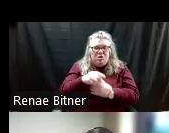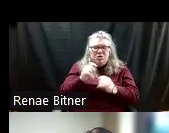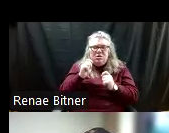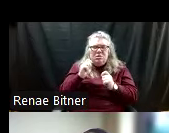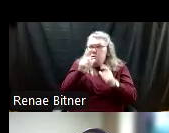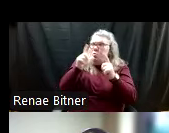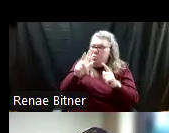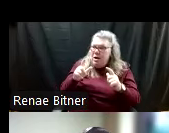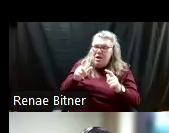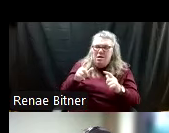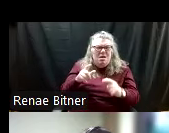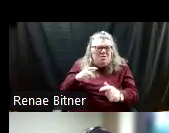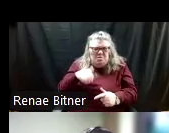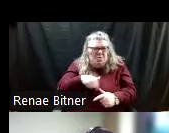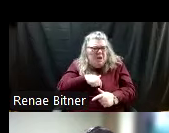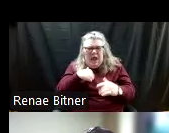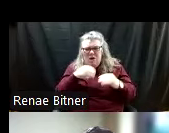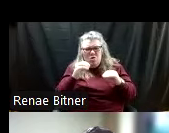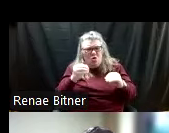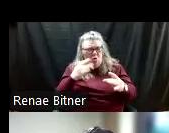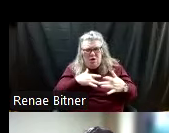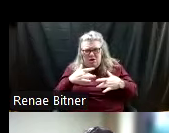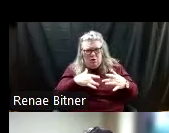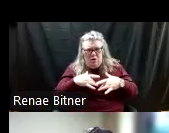that. So we did not have concerns for that.